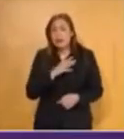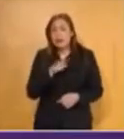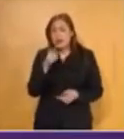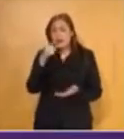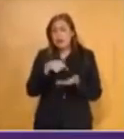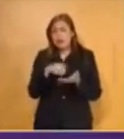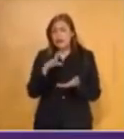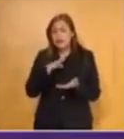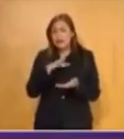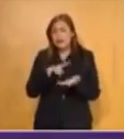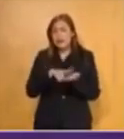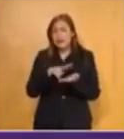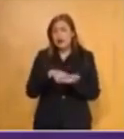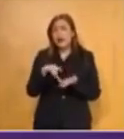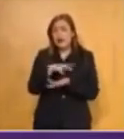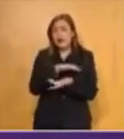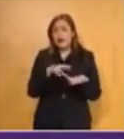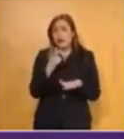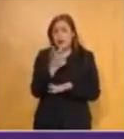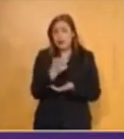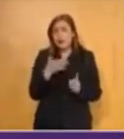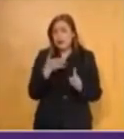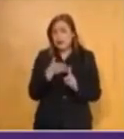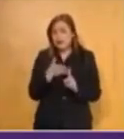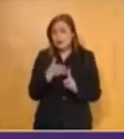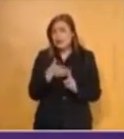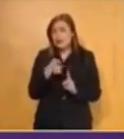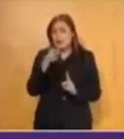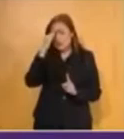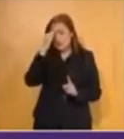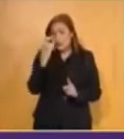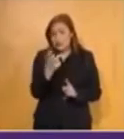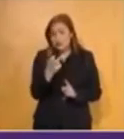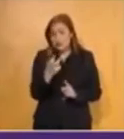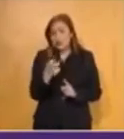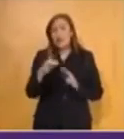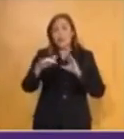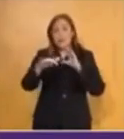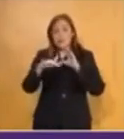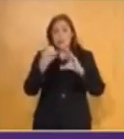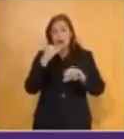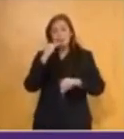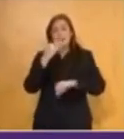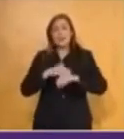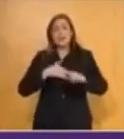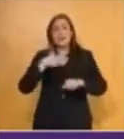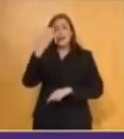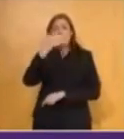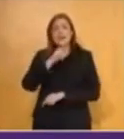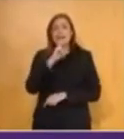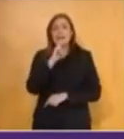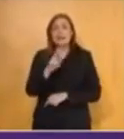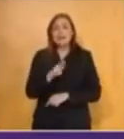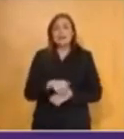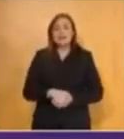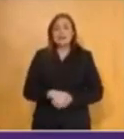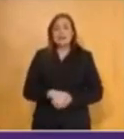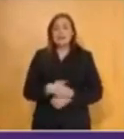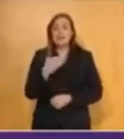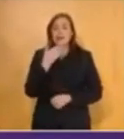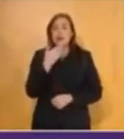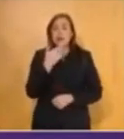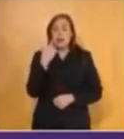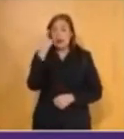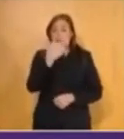a social value in that kind of genre? If you think so, please send me a message with your answer. ¿Ok? Revisamos